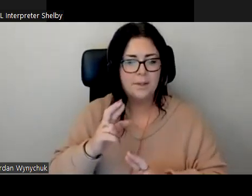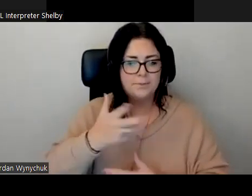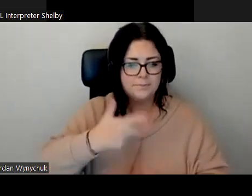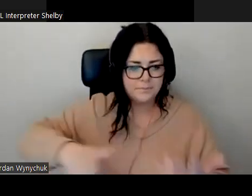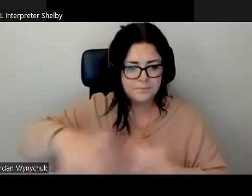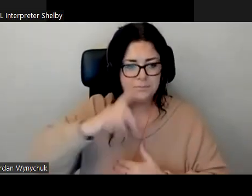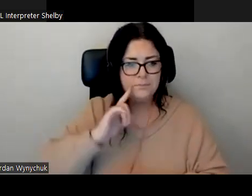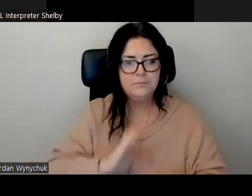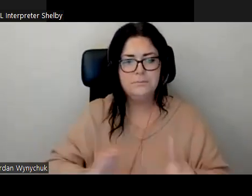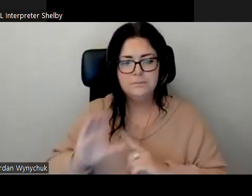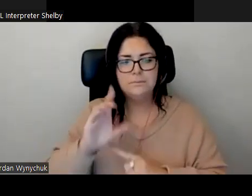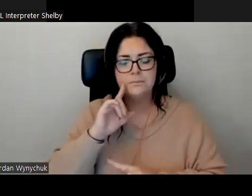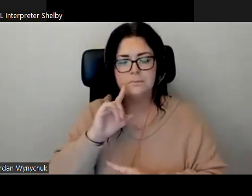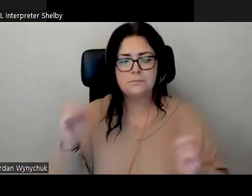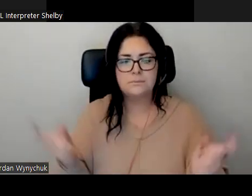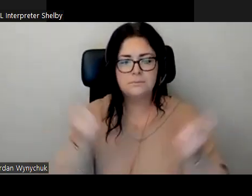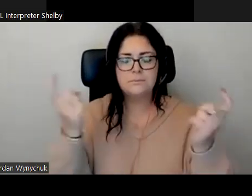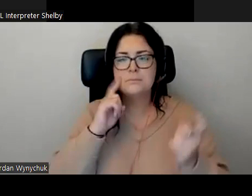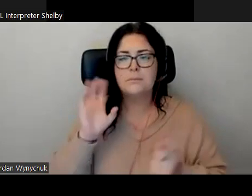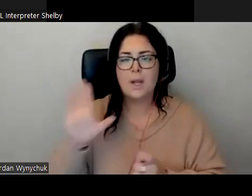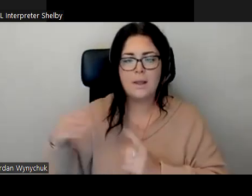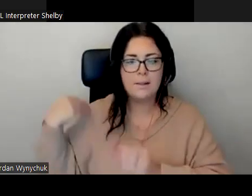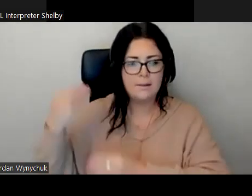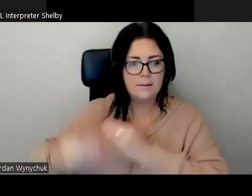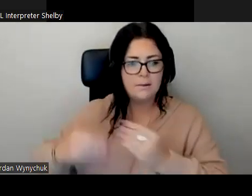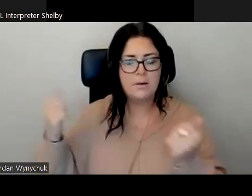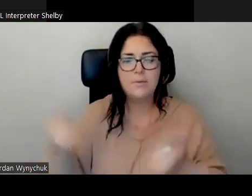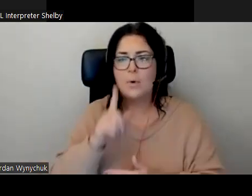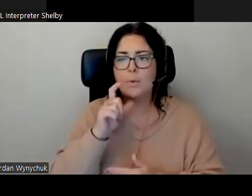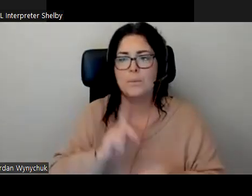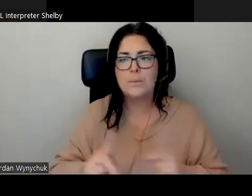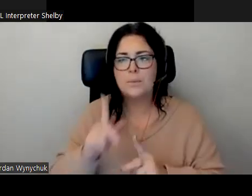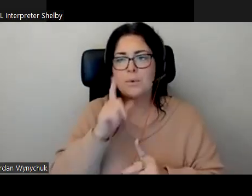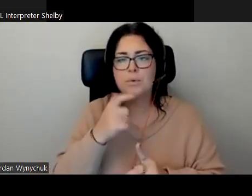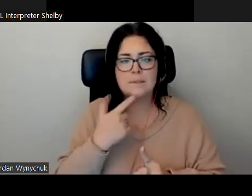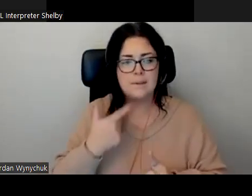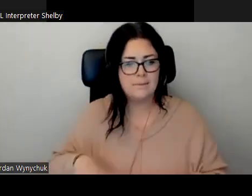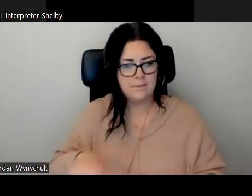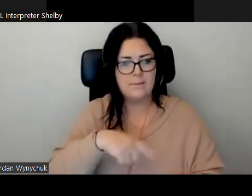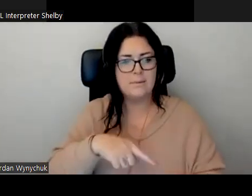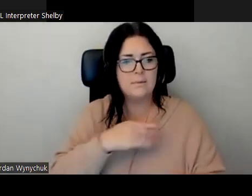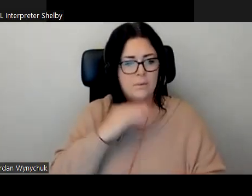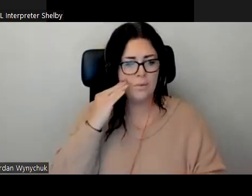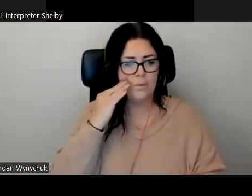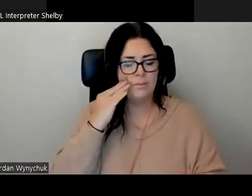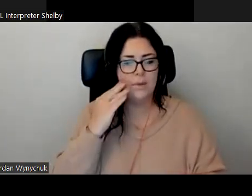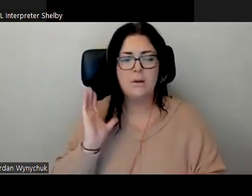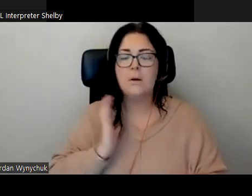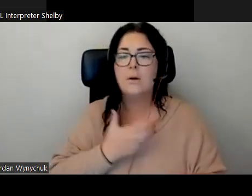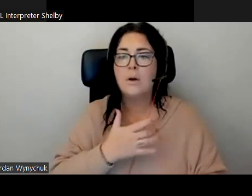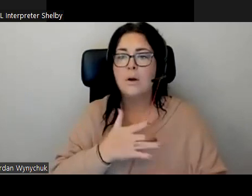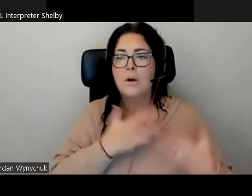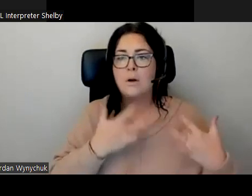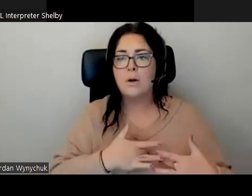cultures, ceremonies, and traditions of all who call it home. As we open our hearts and minds to the past,